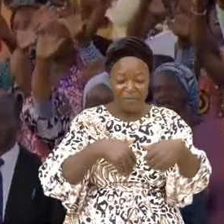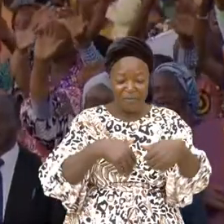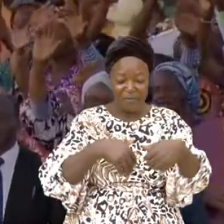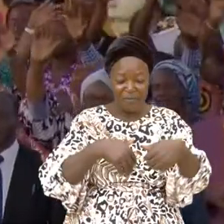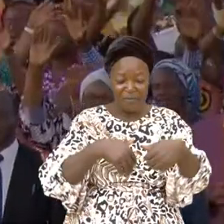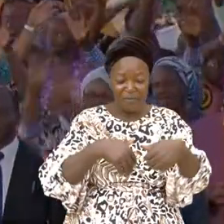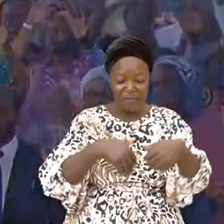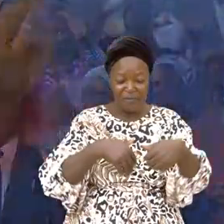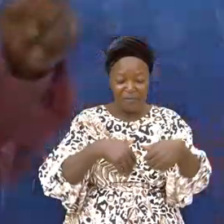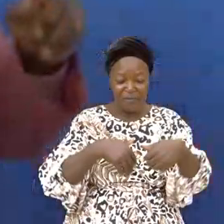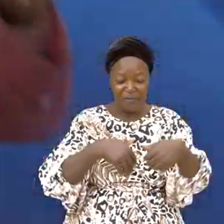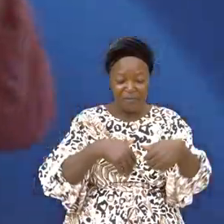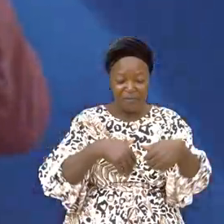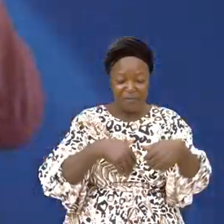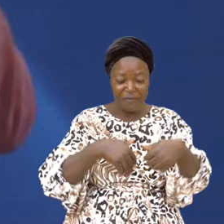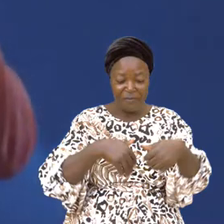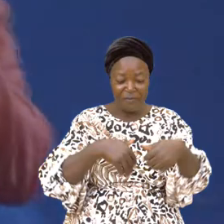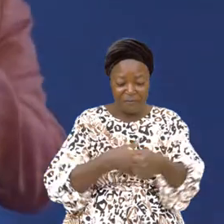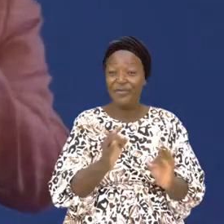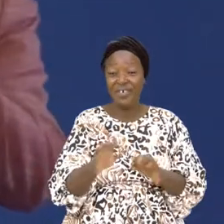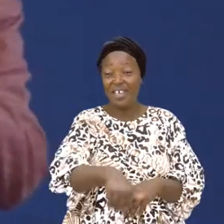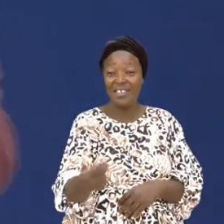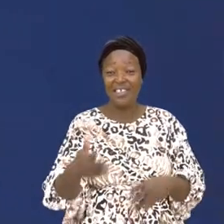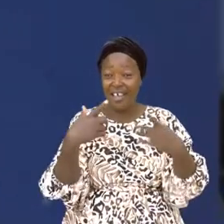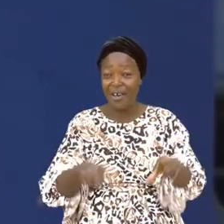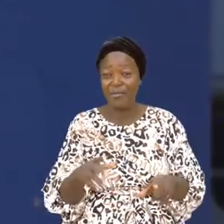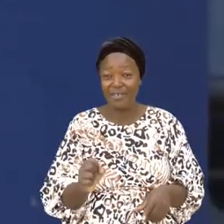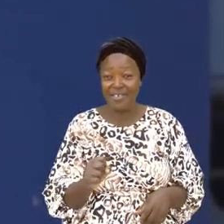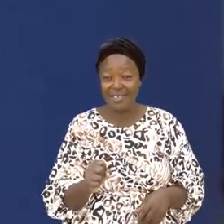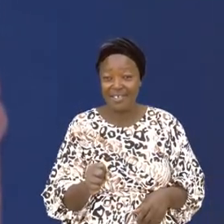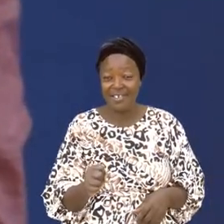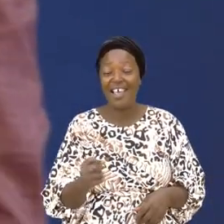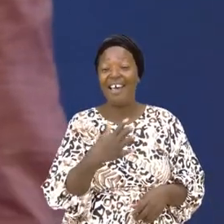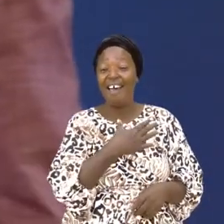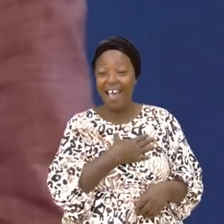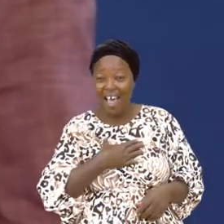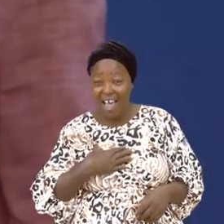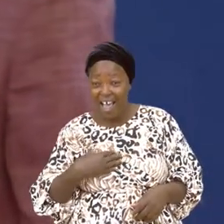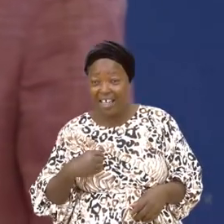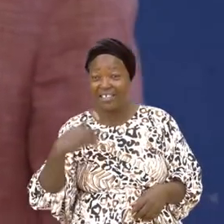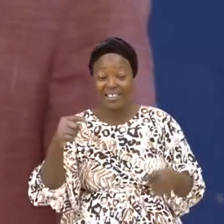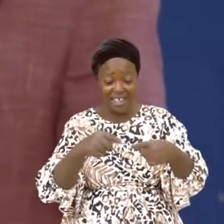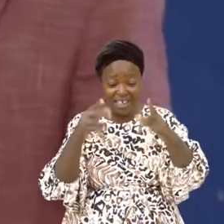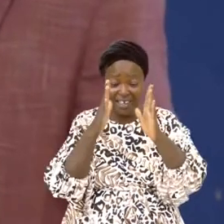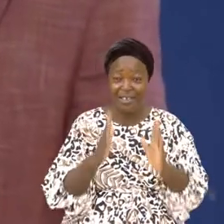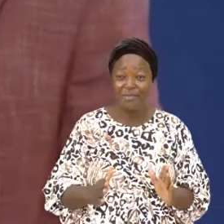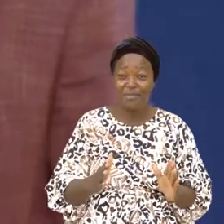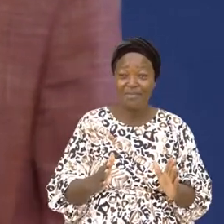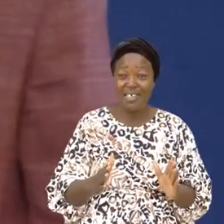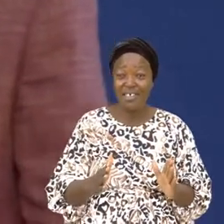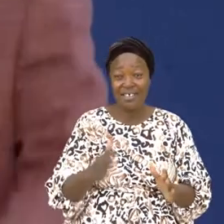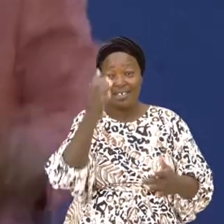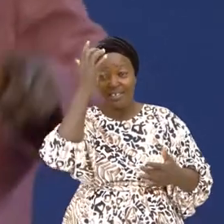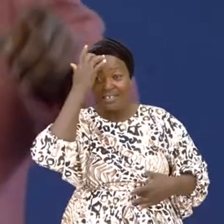If anything happens and the enemy,